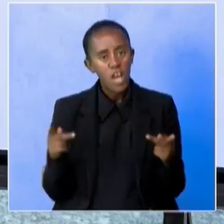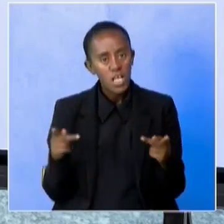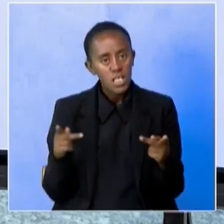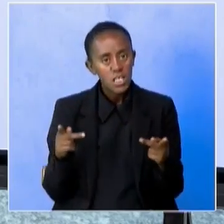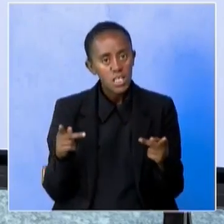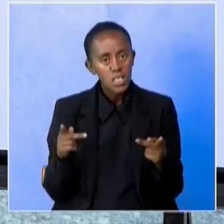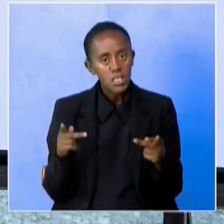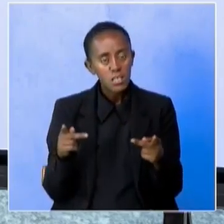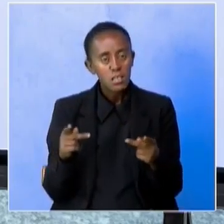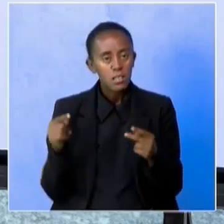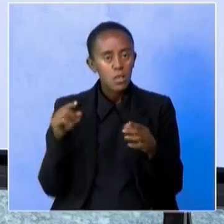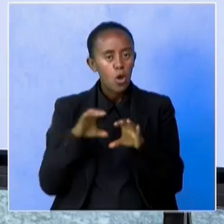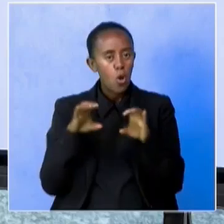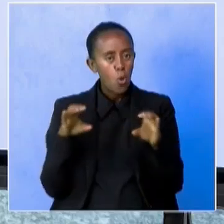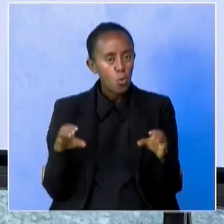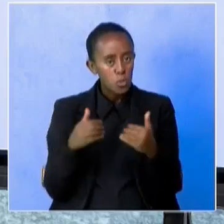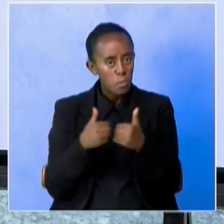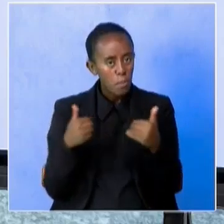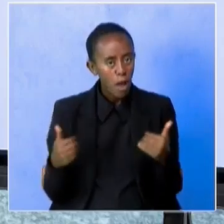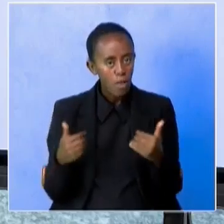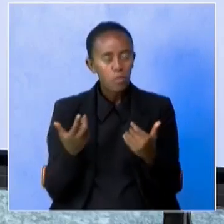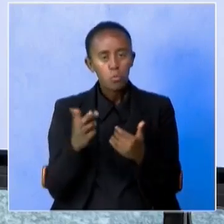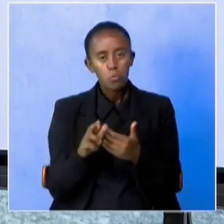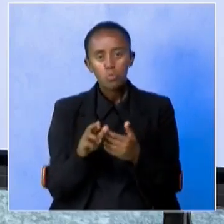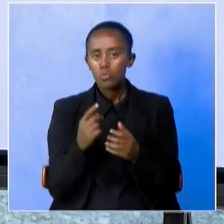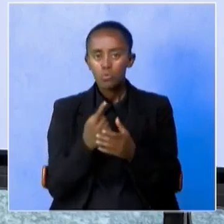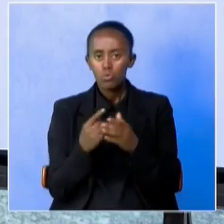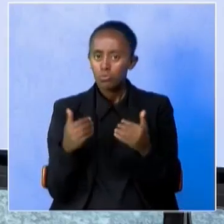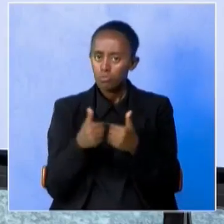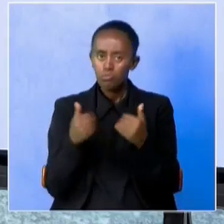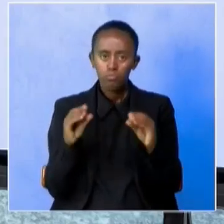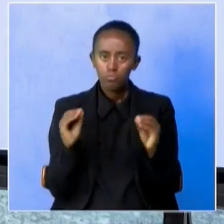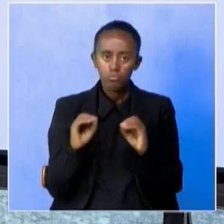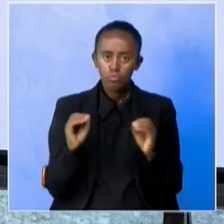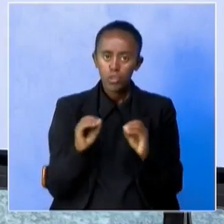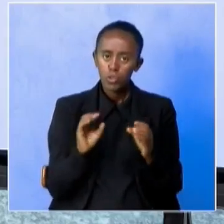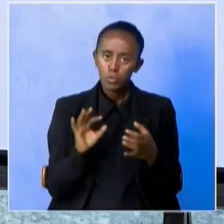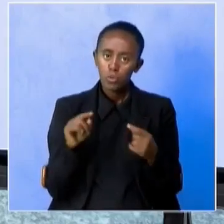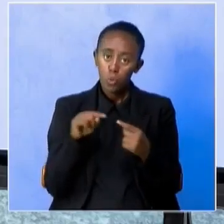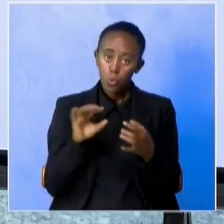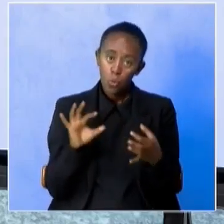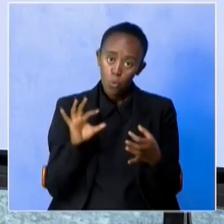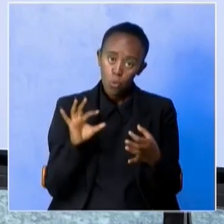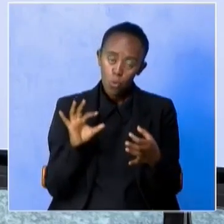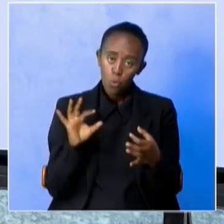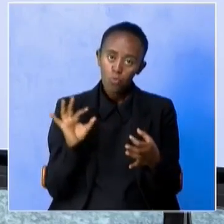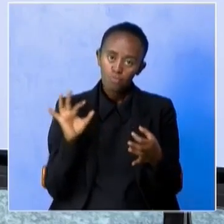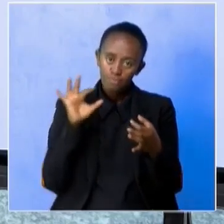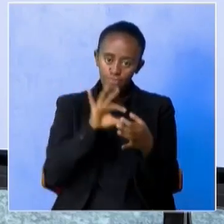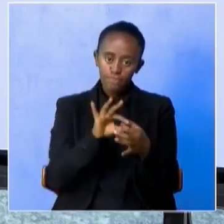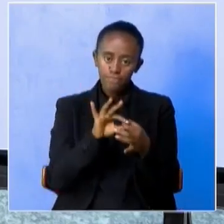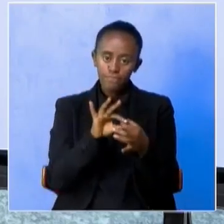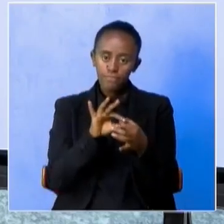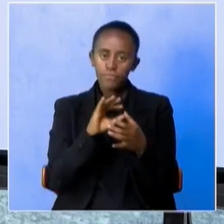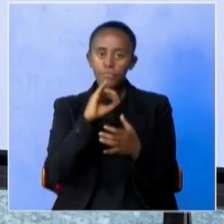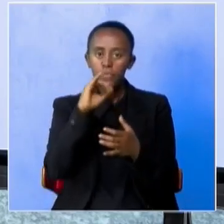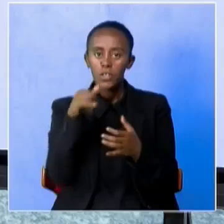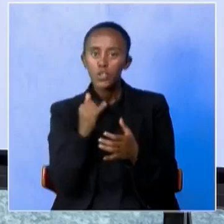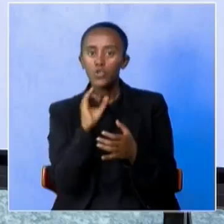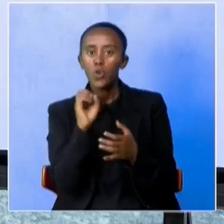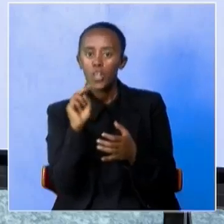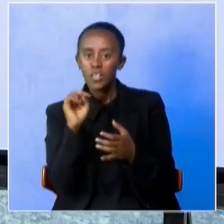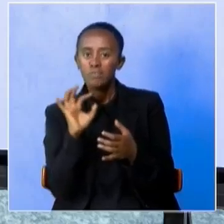to separate clauses, and not only separate, but to also join